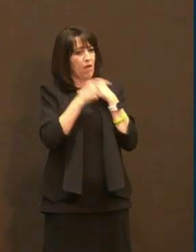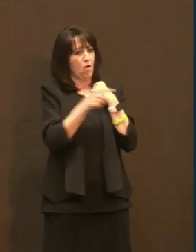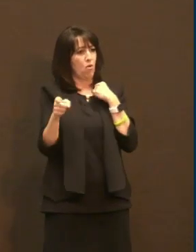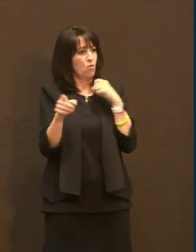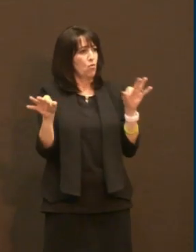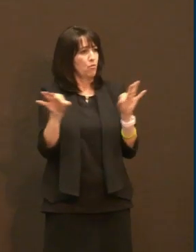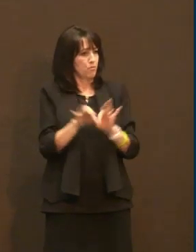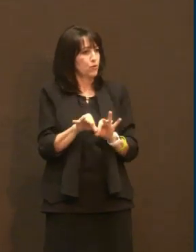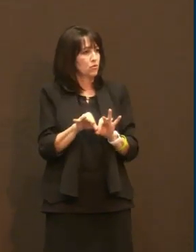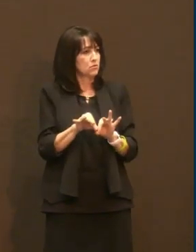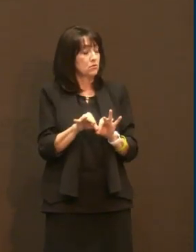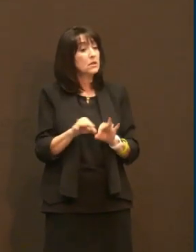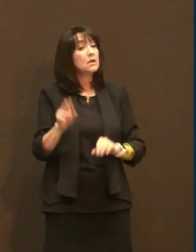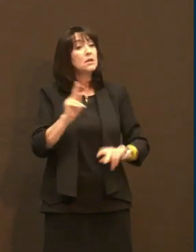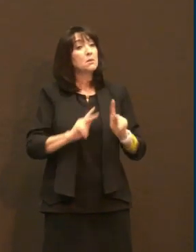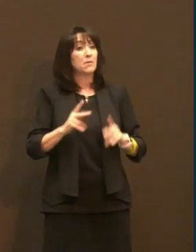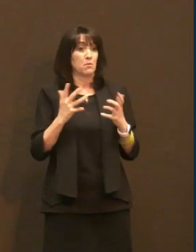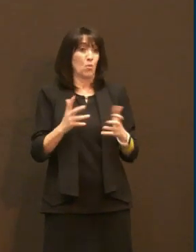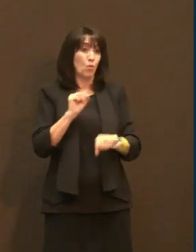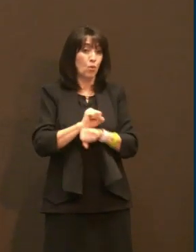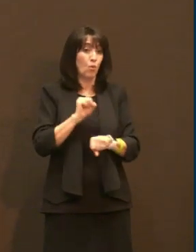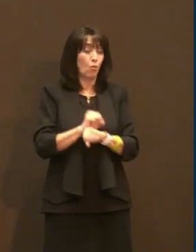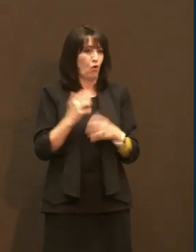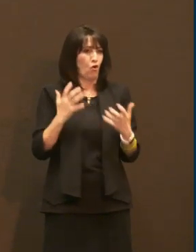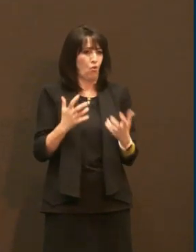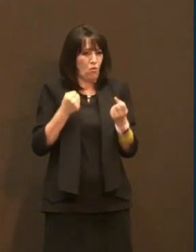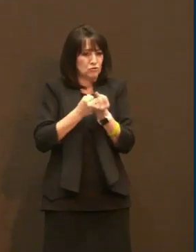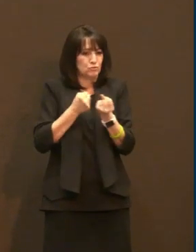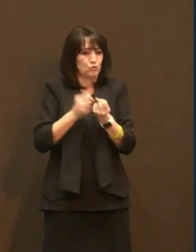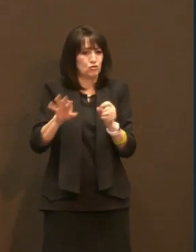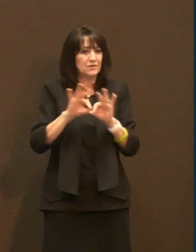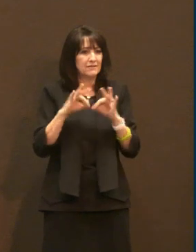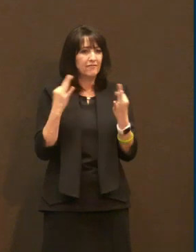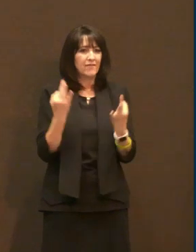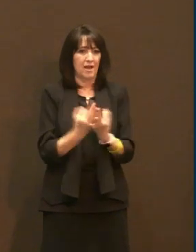their families is a very, very important part of that.